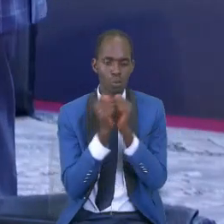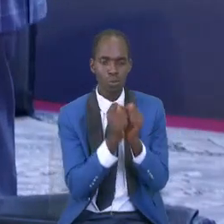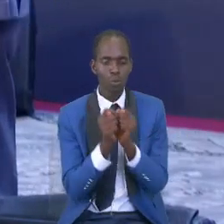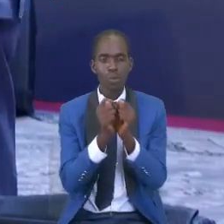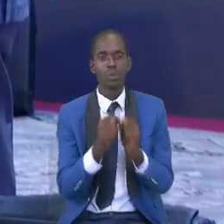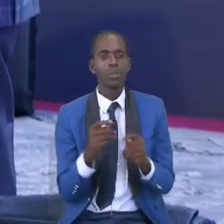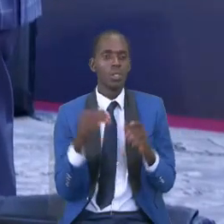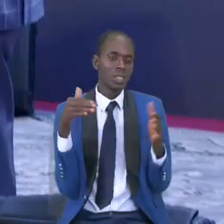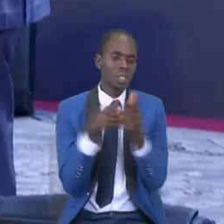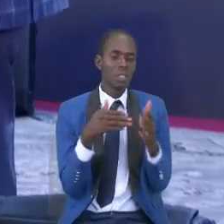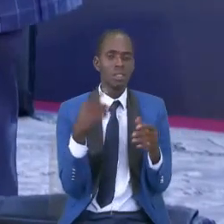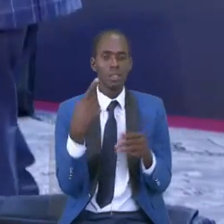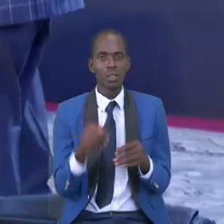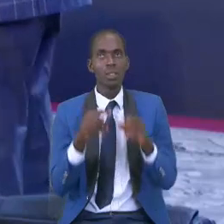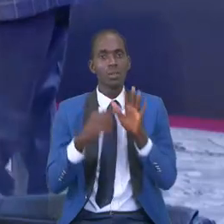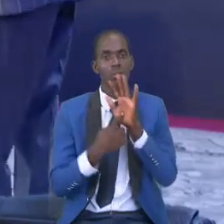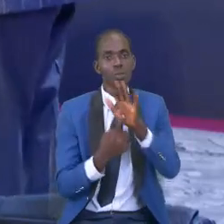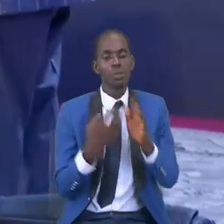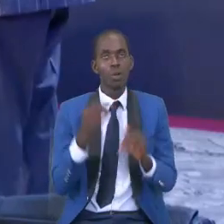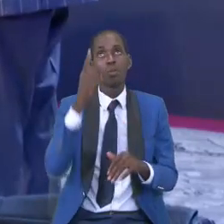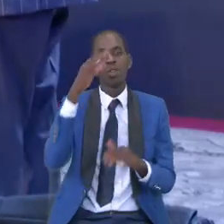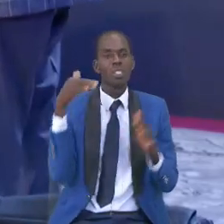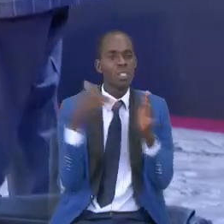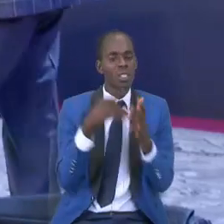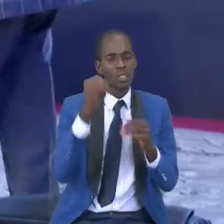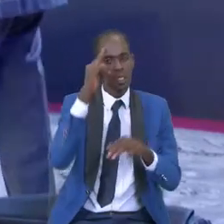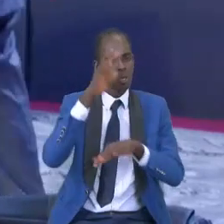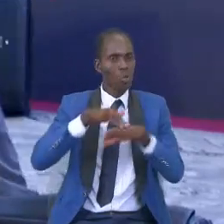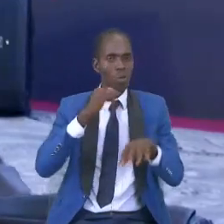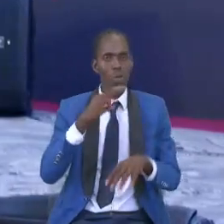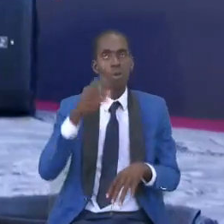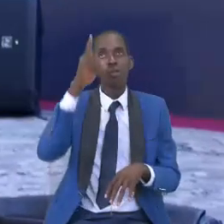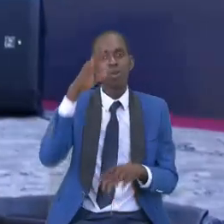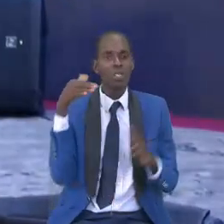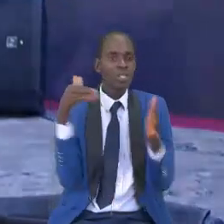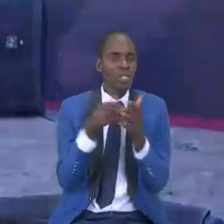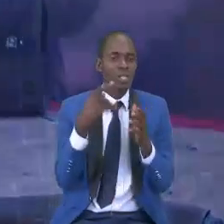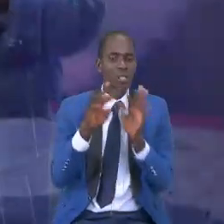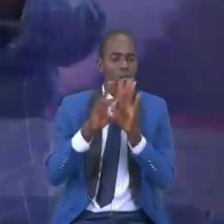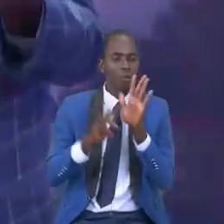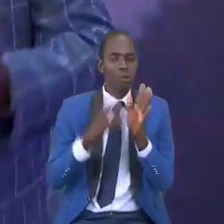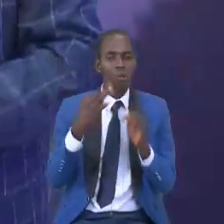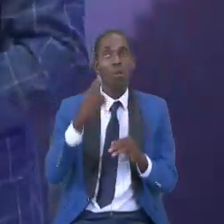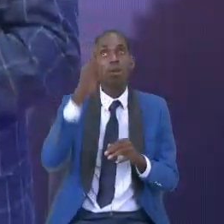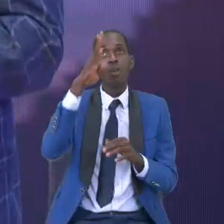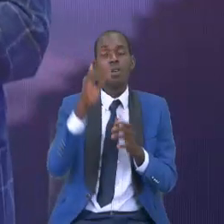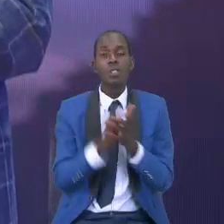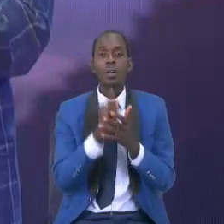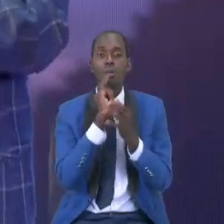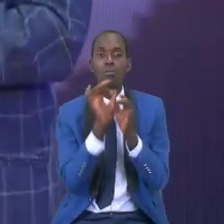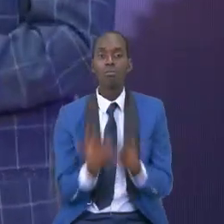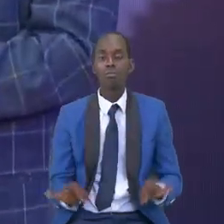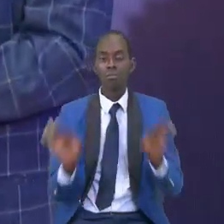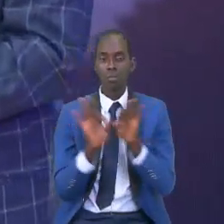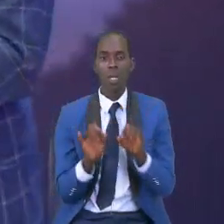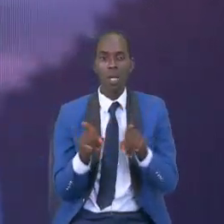revelation of God, against the calling of God, against the will of God, that is what matters as everything unfolds.